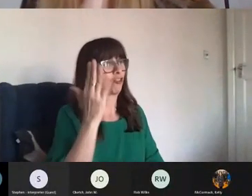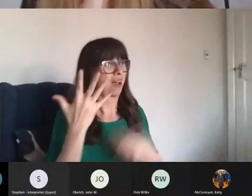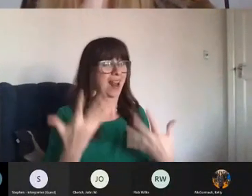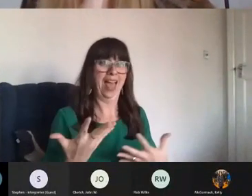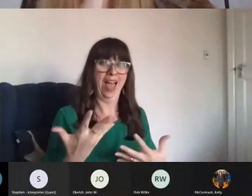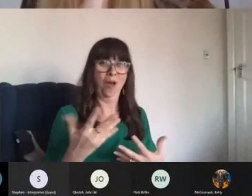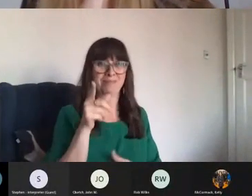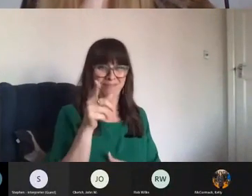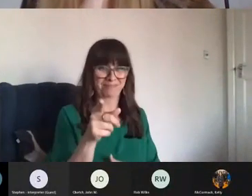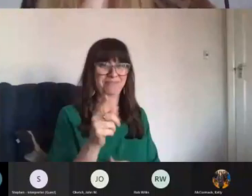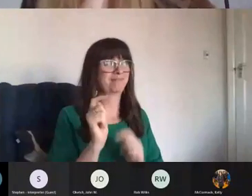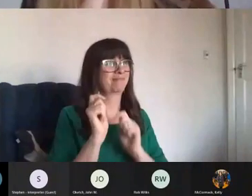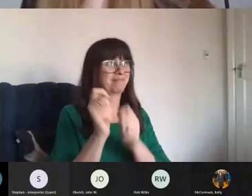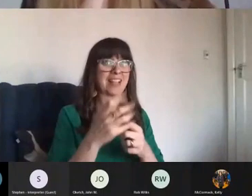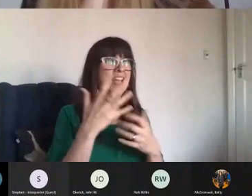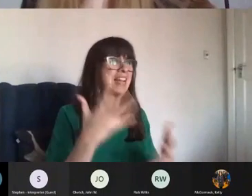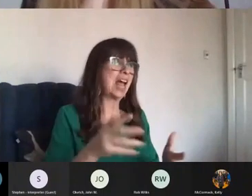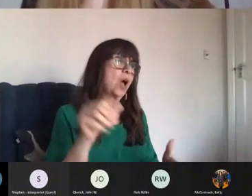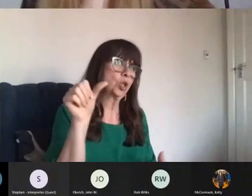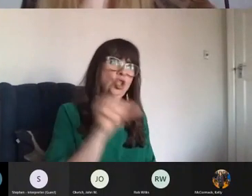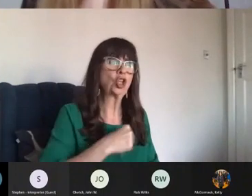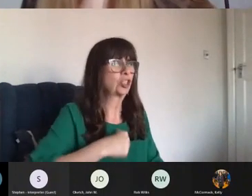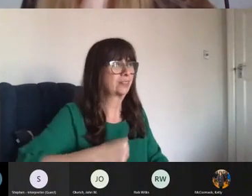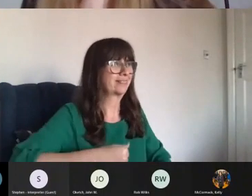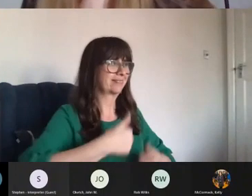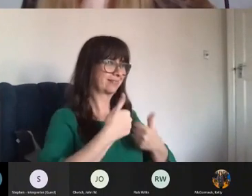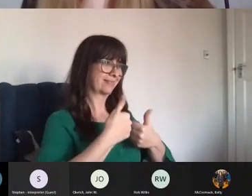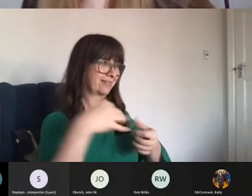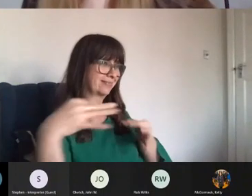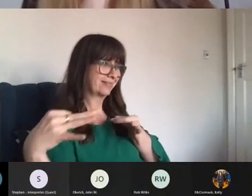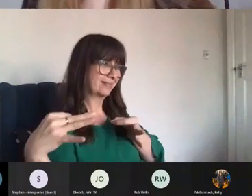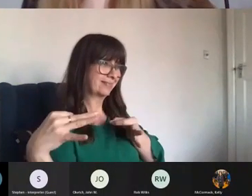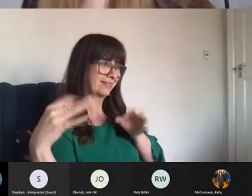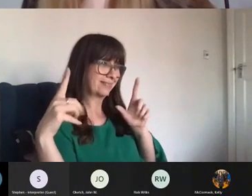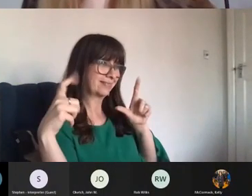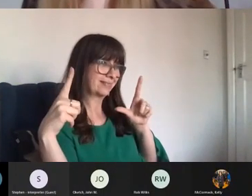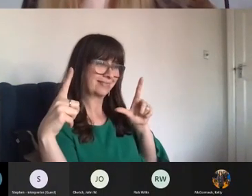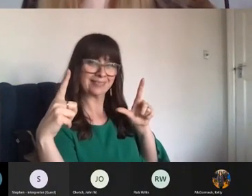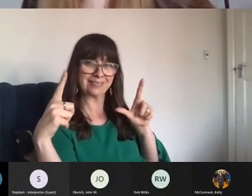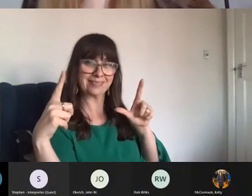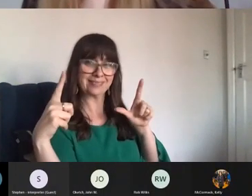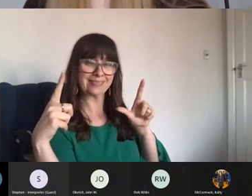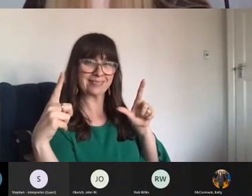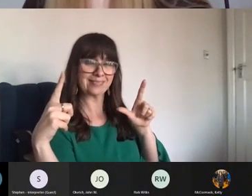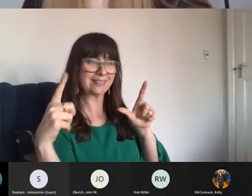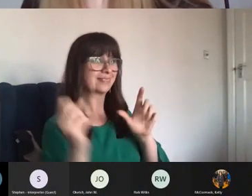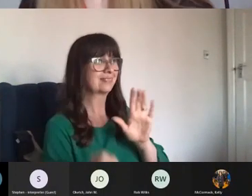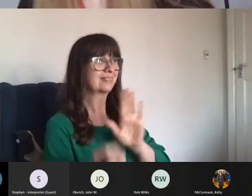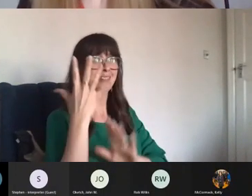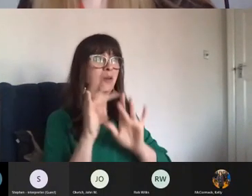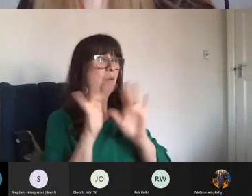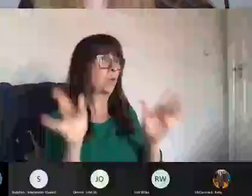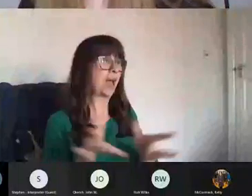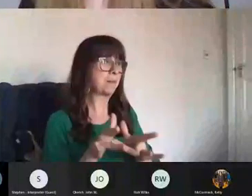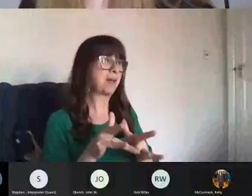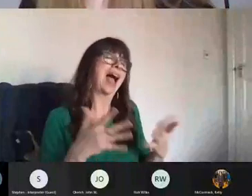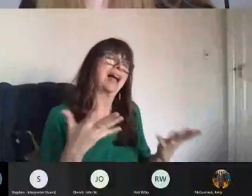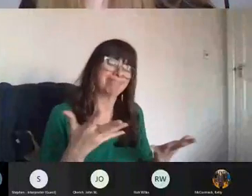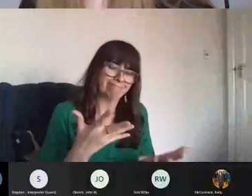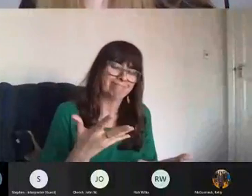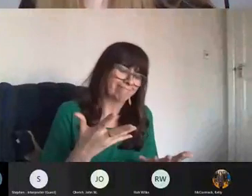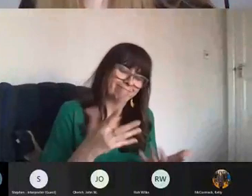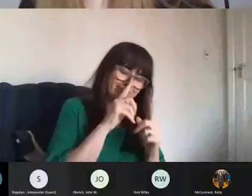now is I would stand up and shamelessly have a photograph with you with a certificate, and we put it on the Doctoral College website. We will make